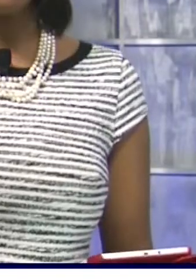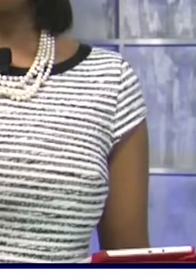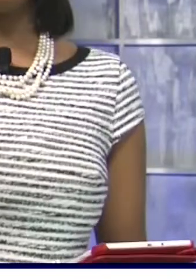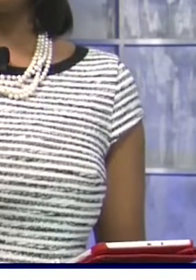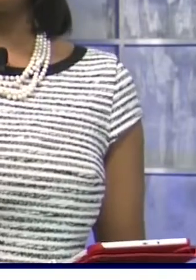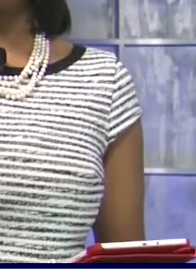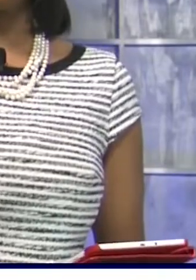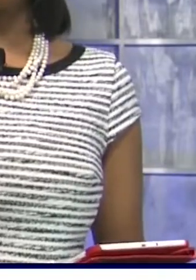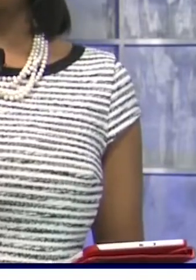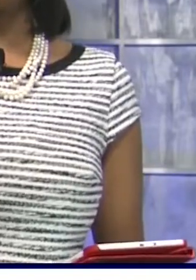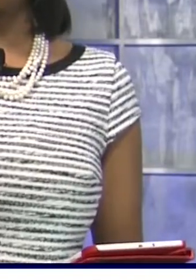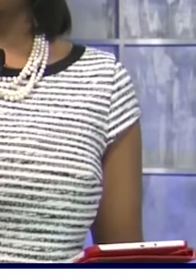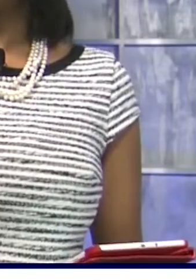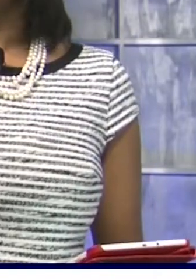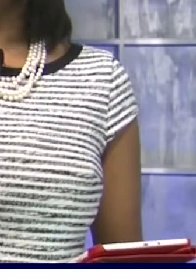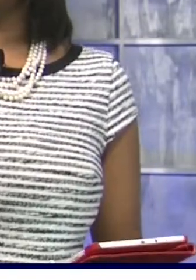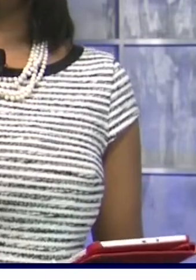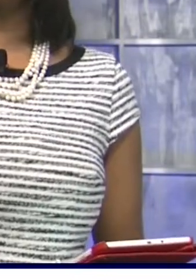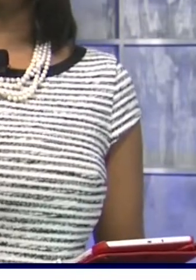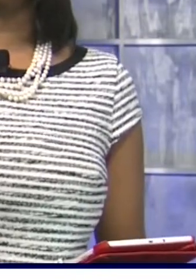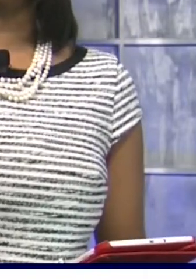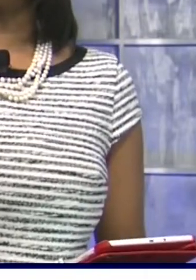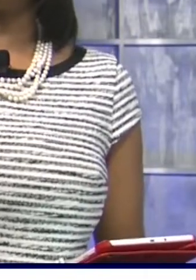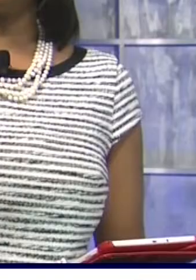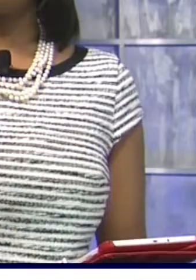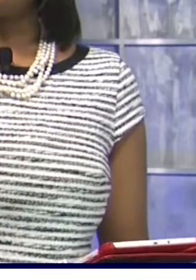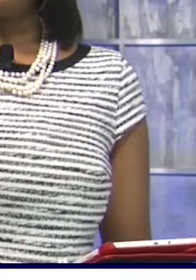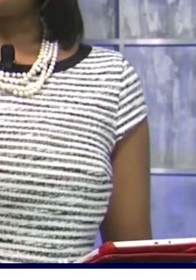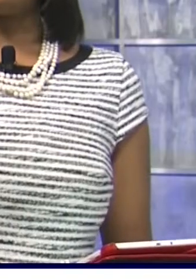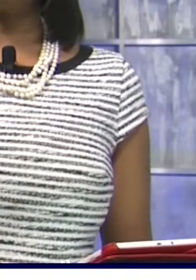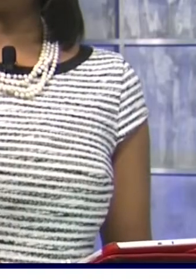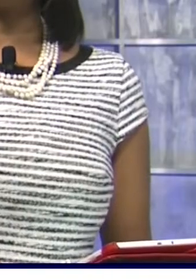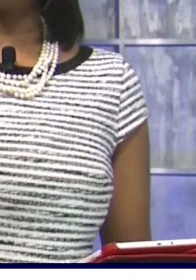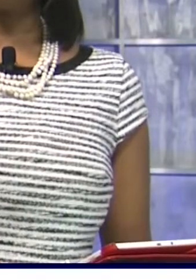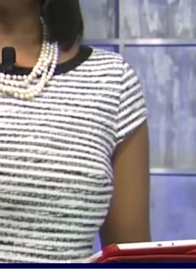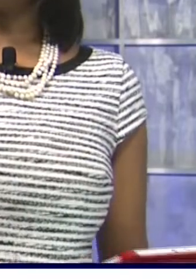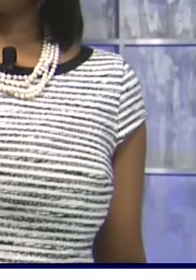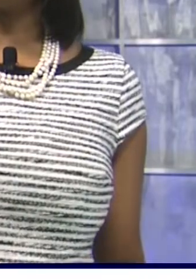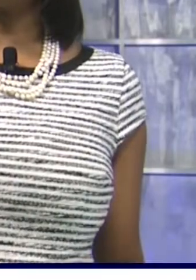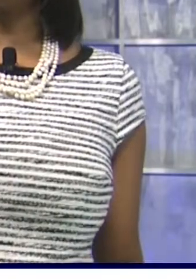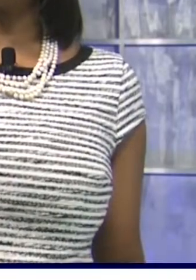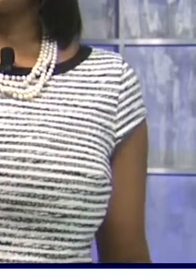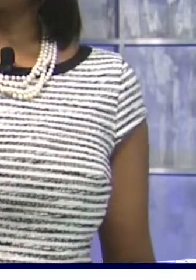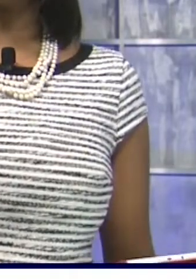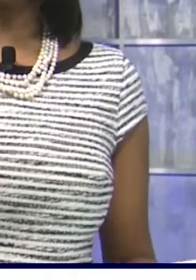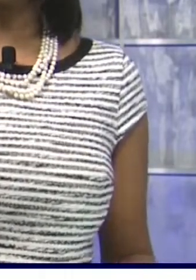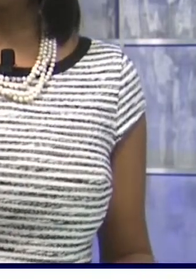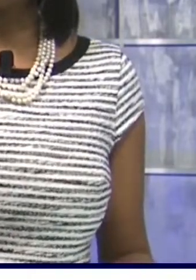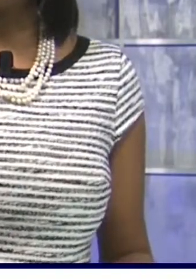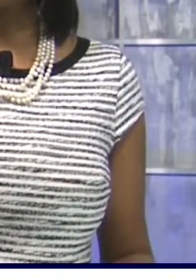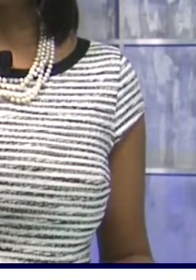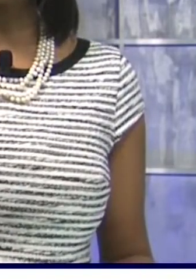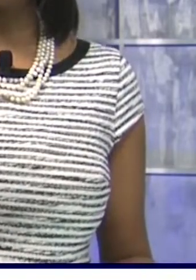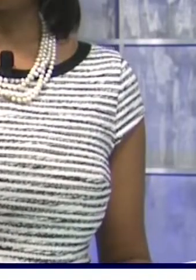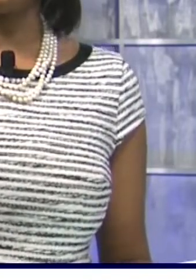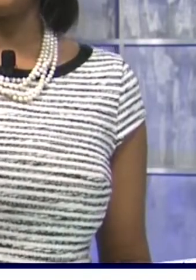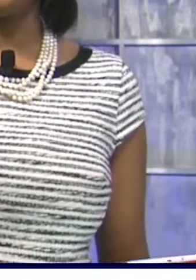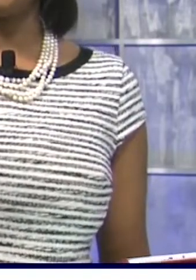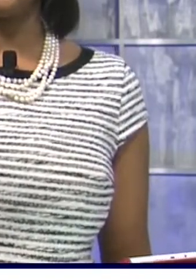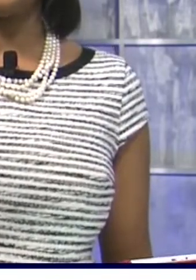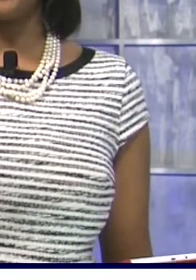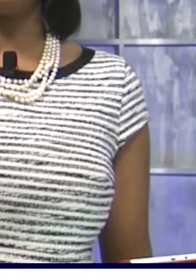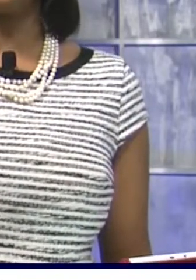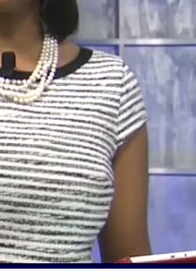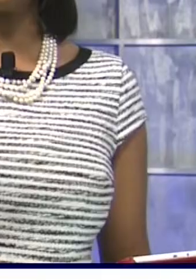Rum industry officials are pushing for responsible drinking. And in sports, Sri Lanka lose an opportunity for a